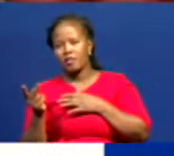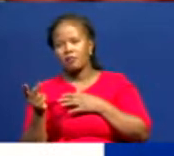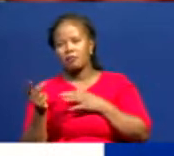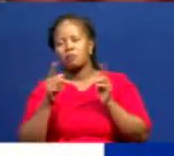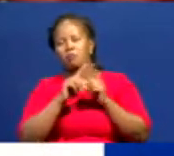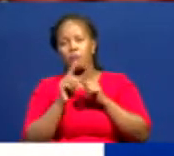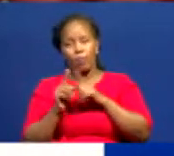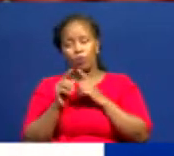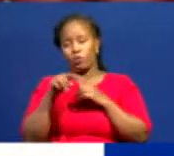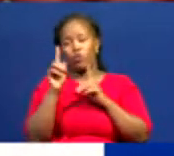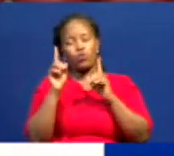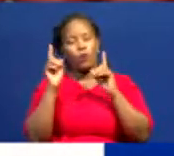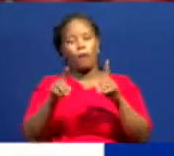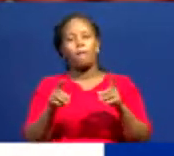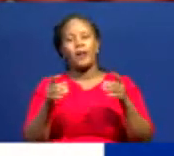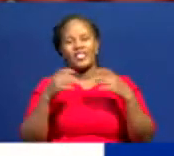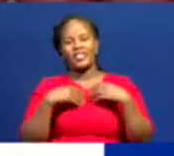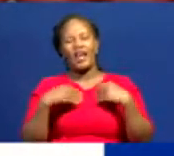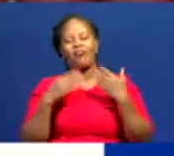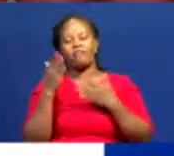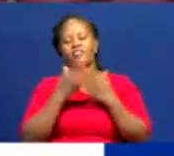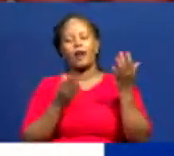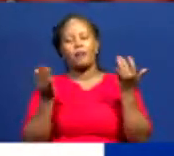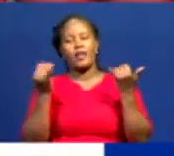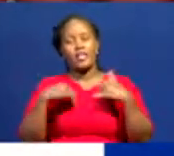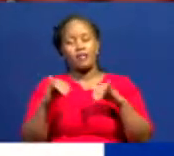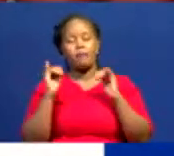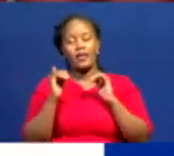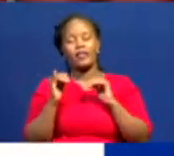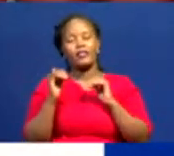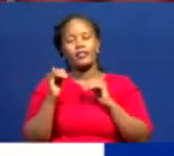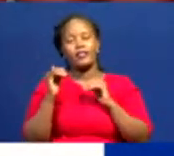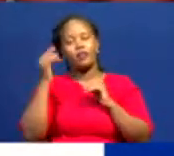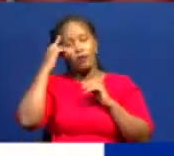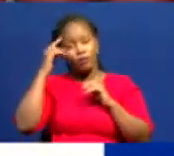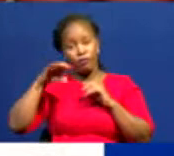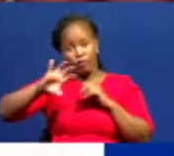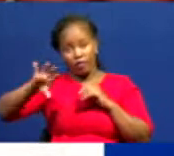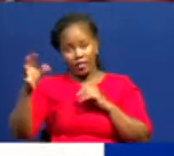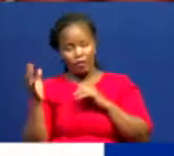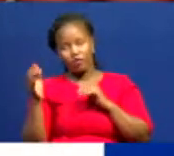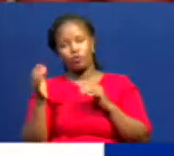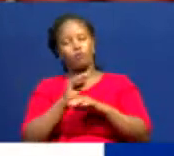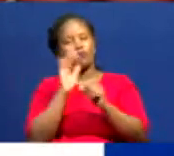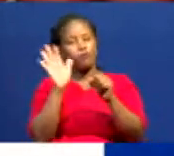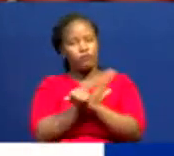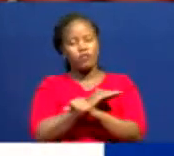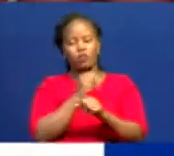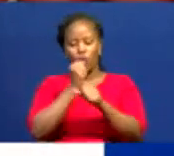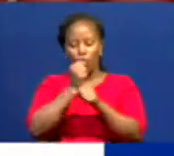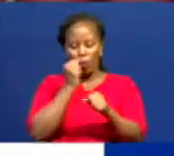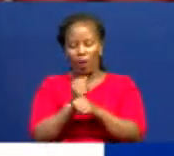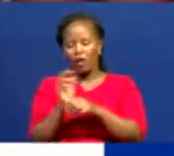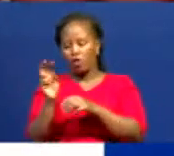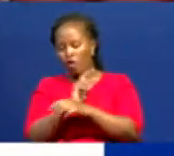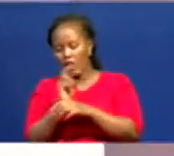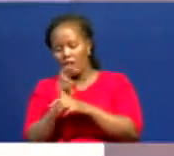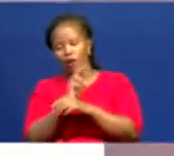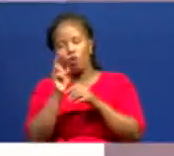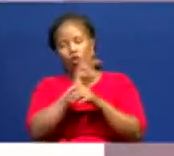and therefore you need some kind of independence for you to effectively discharge your oversight